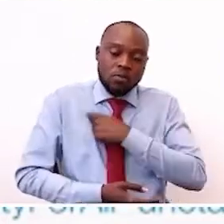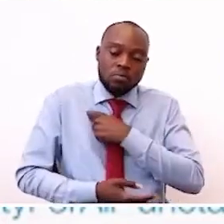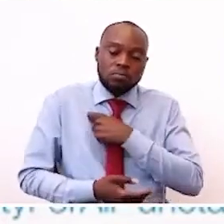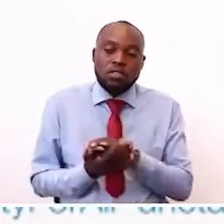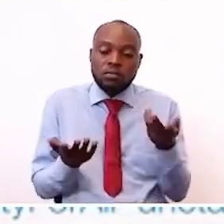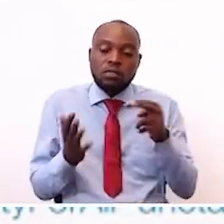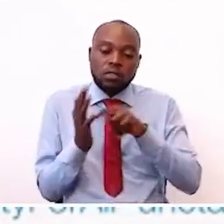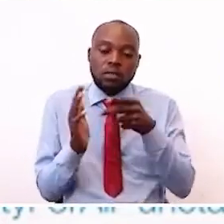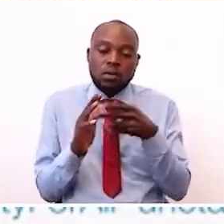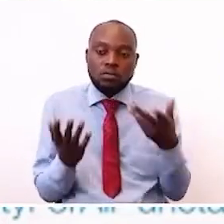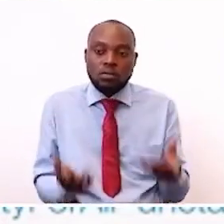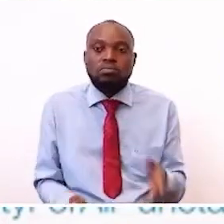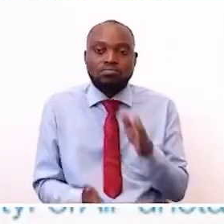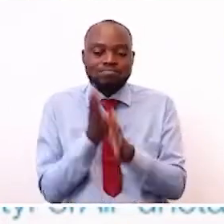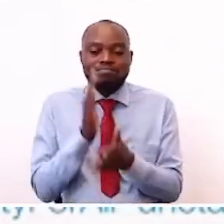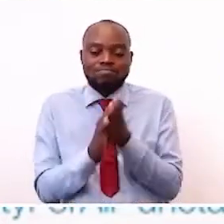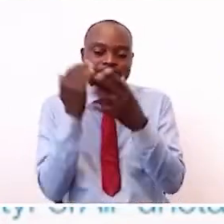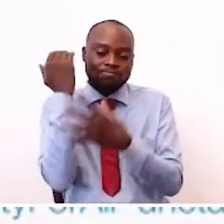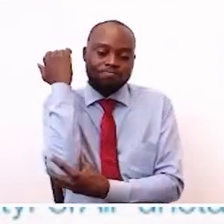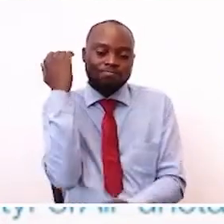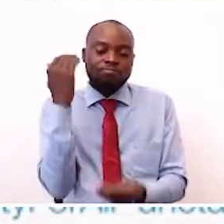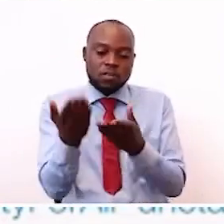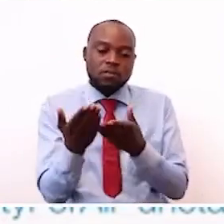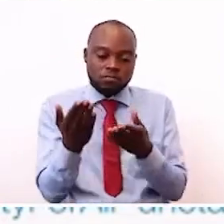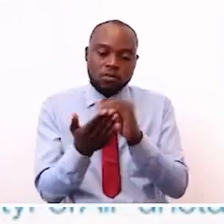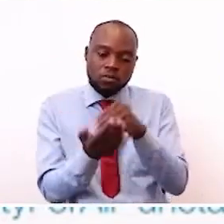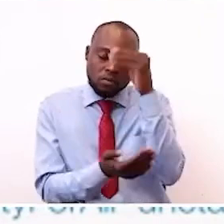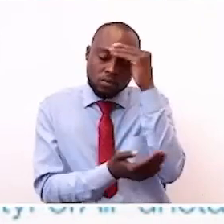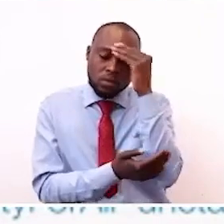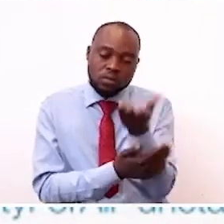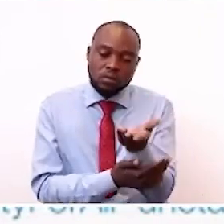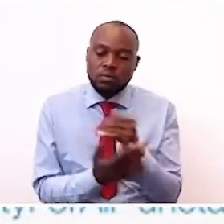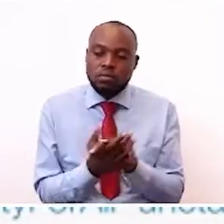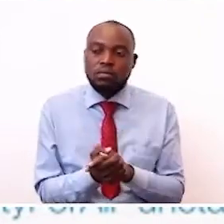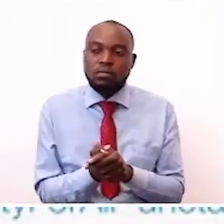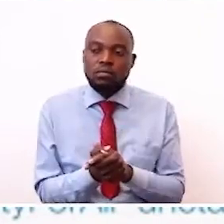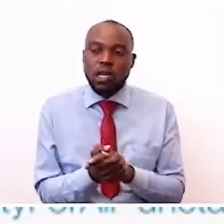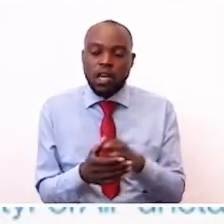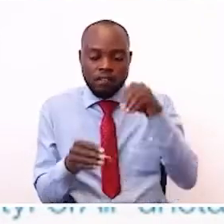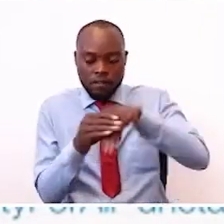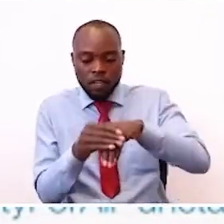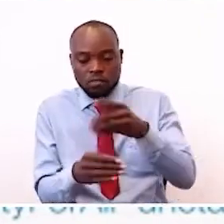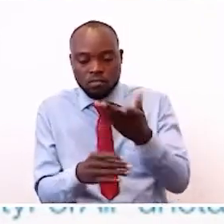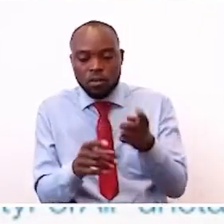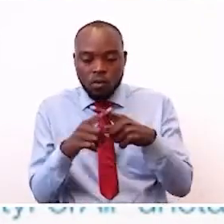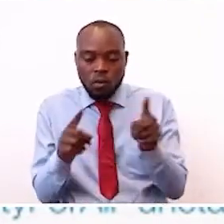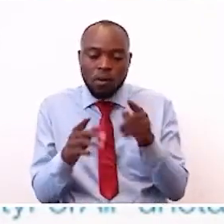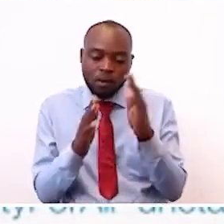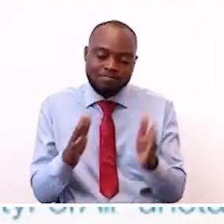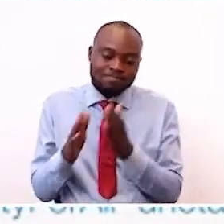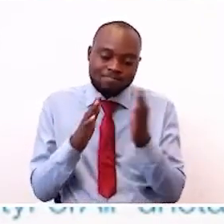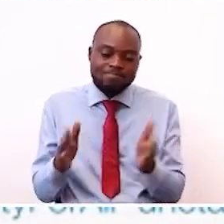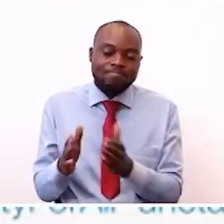means no poverty, access to education, access to health, investment into climate mitigation,